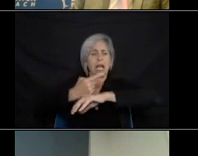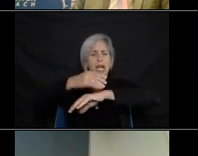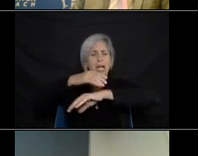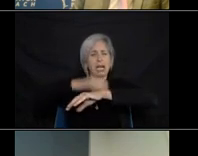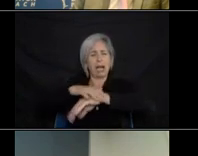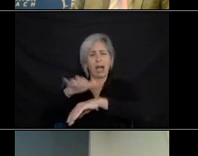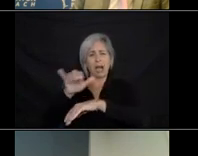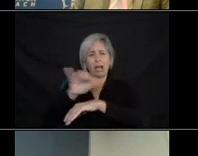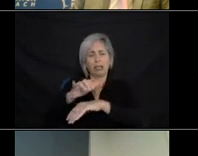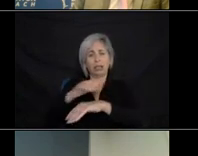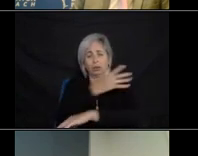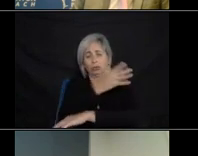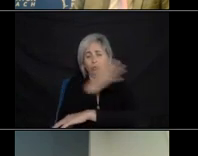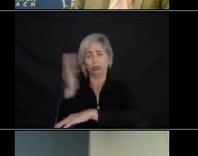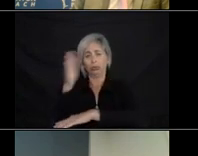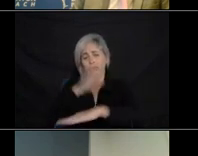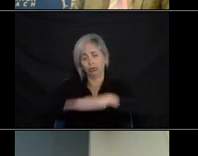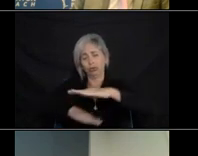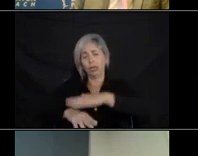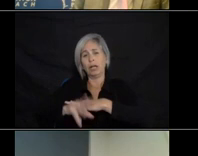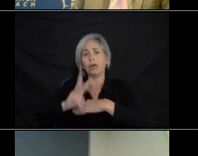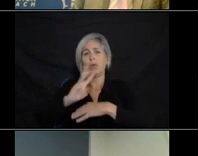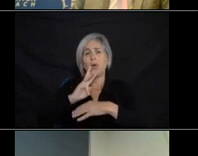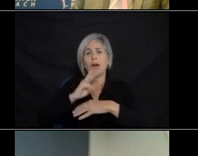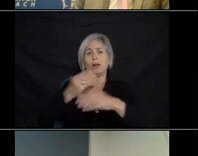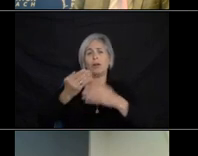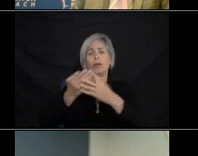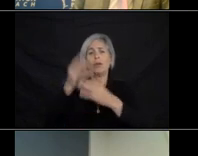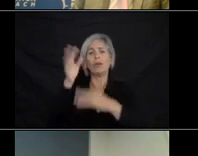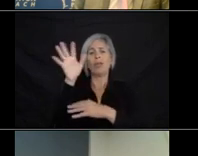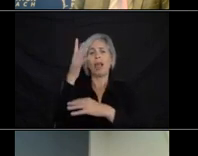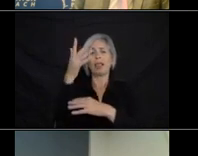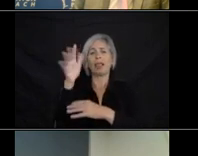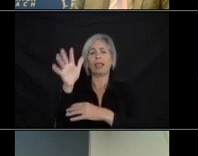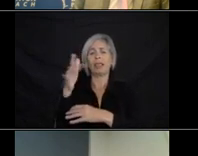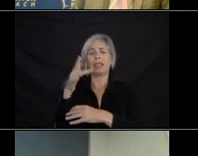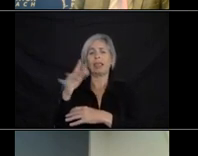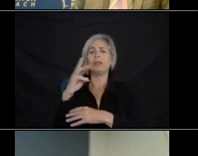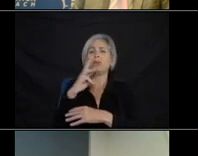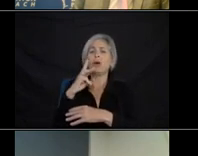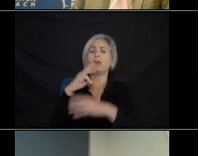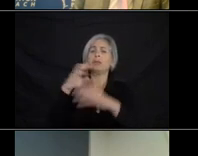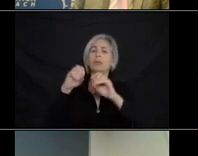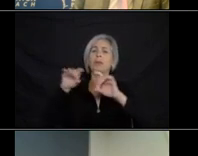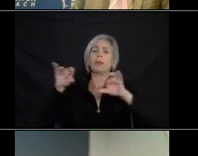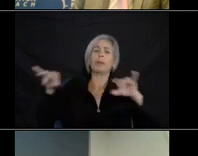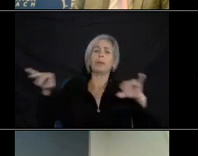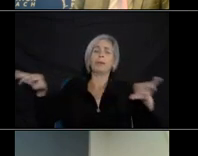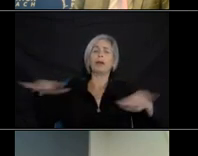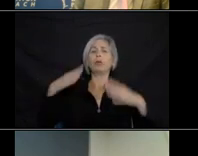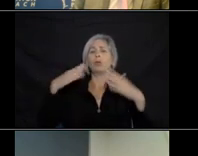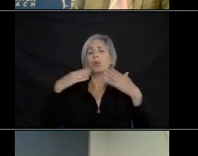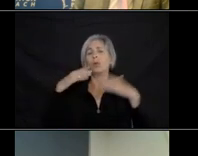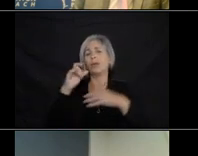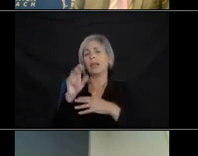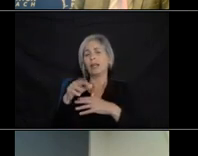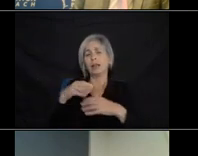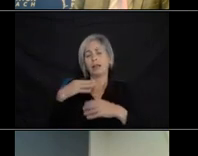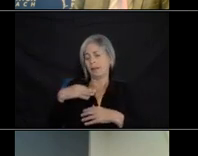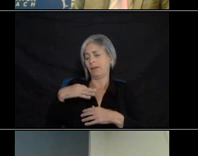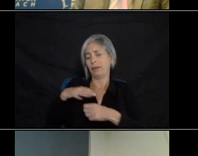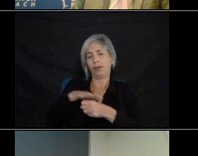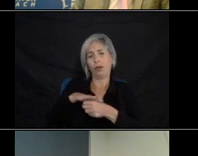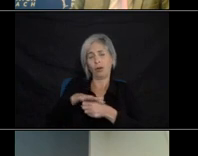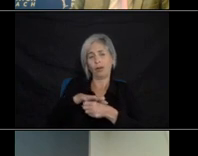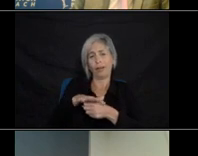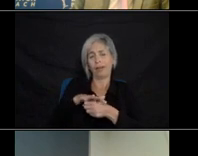also transpire and release water into the air through the leaves. This water has been proven to cool the atmosphere, which benefits the local area